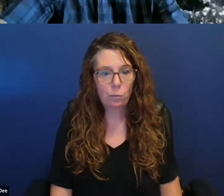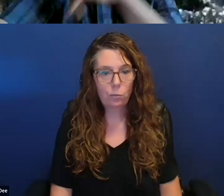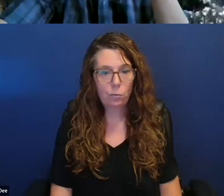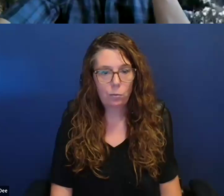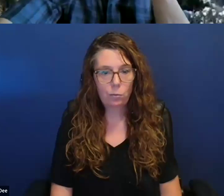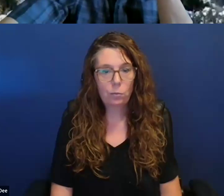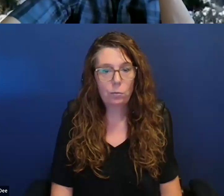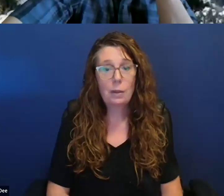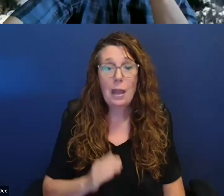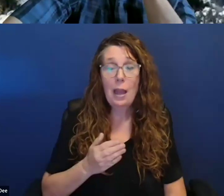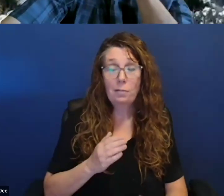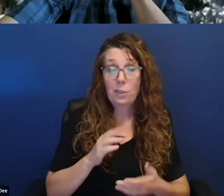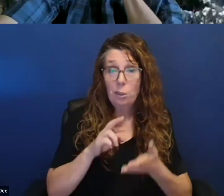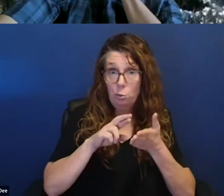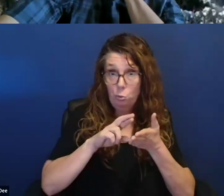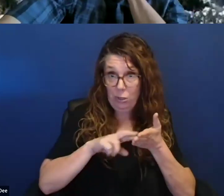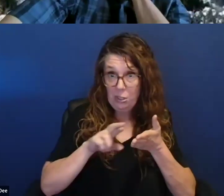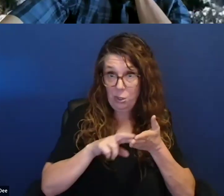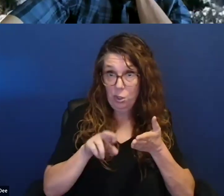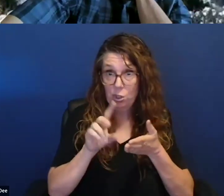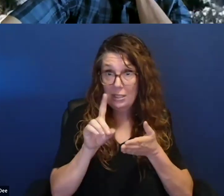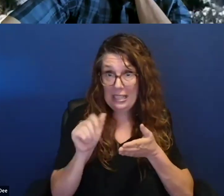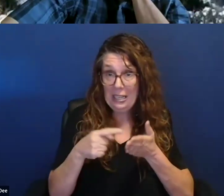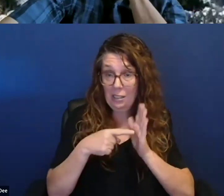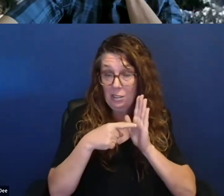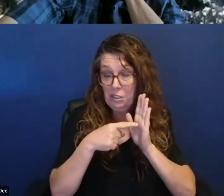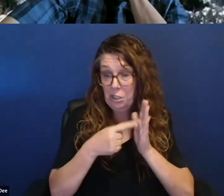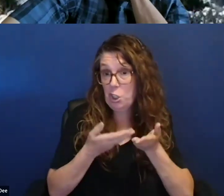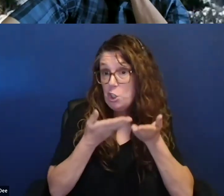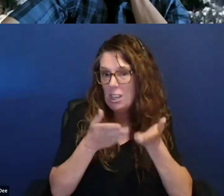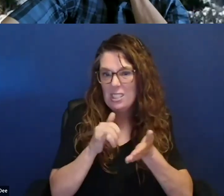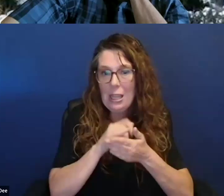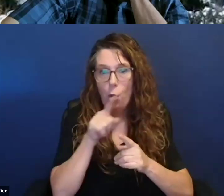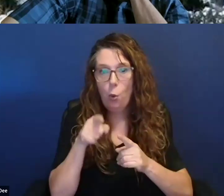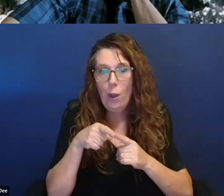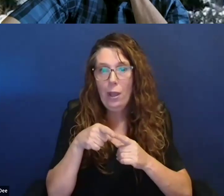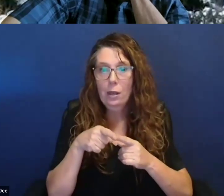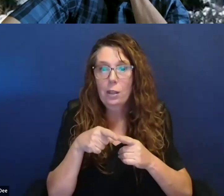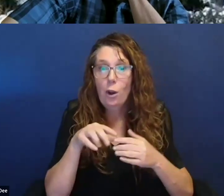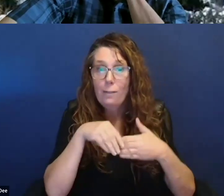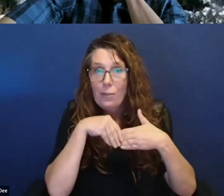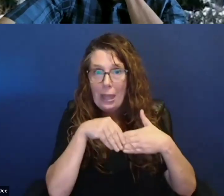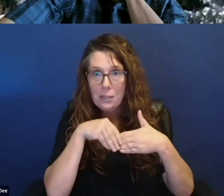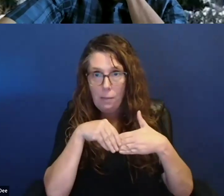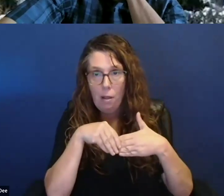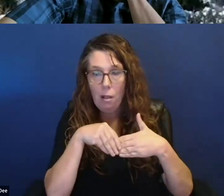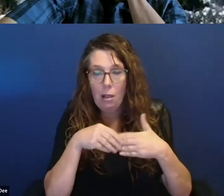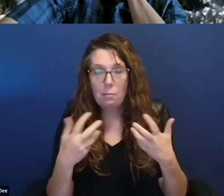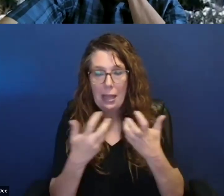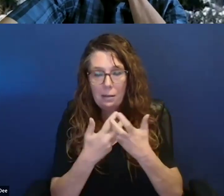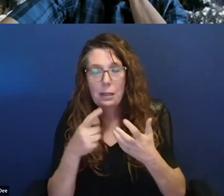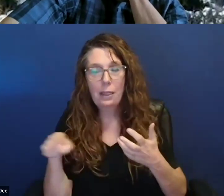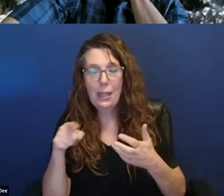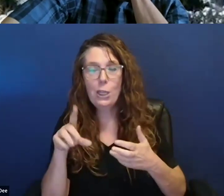Well, our data would suggest that when those types of flexible adaptations are made, that the scholars